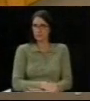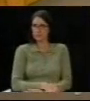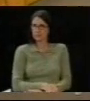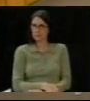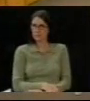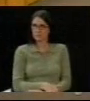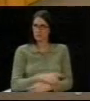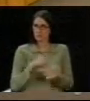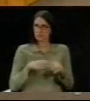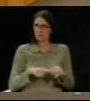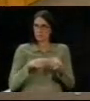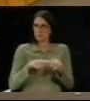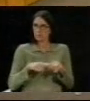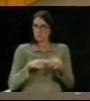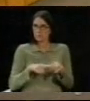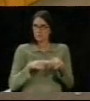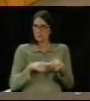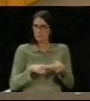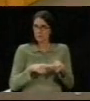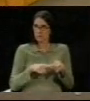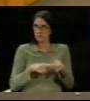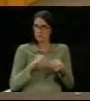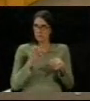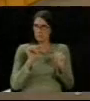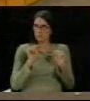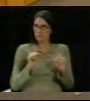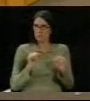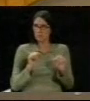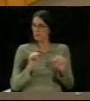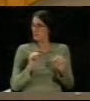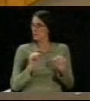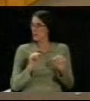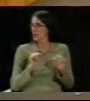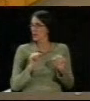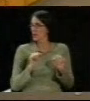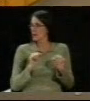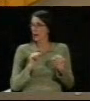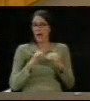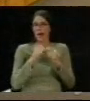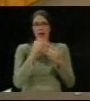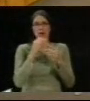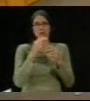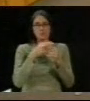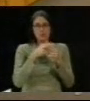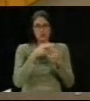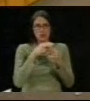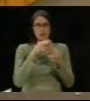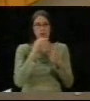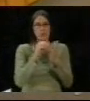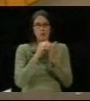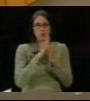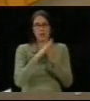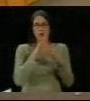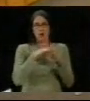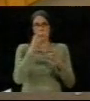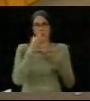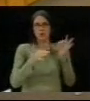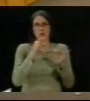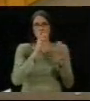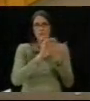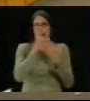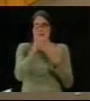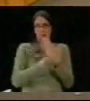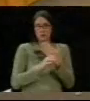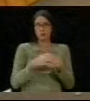It depends, Commissioner, on whether we can get on on how soon we can get on the court's calendar.